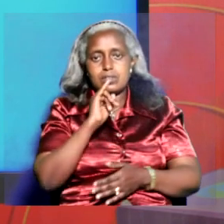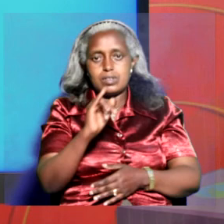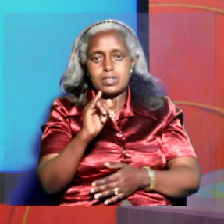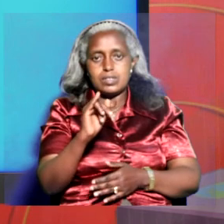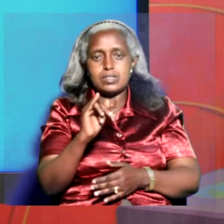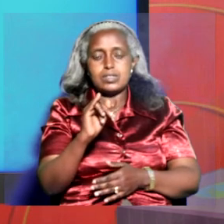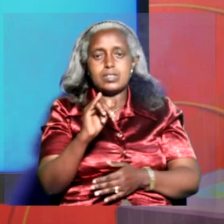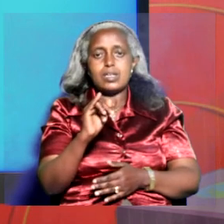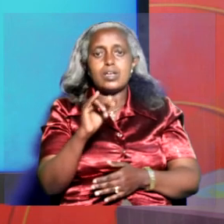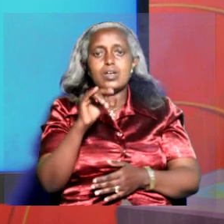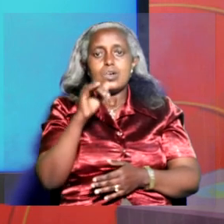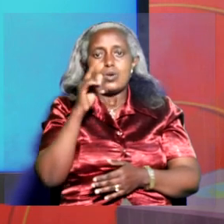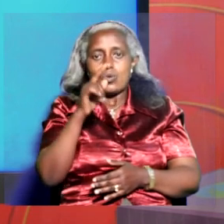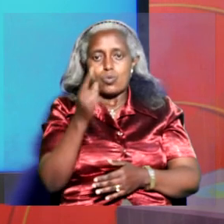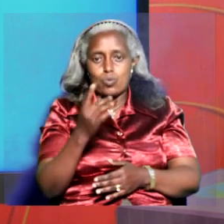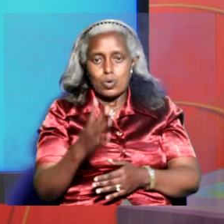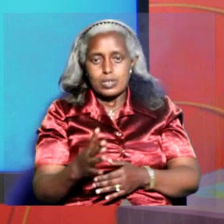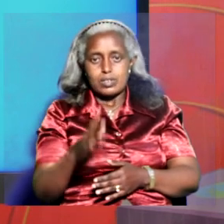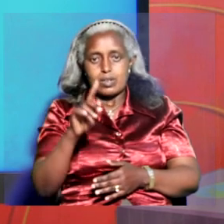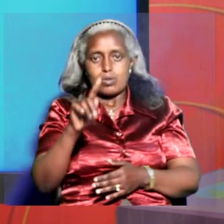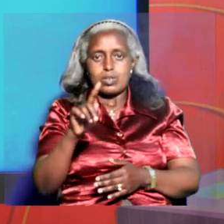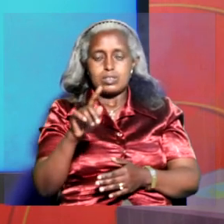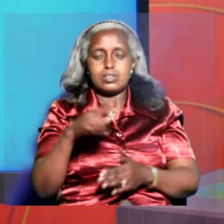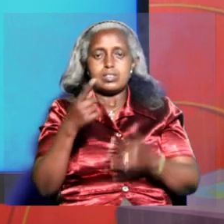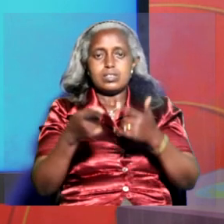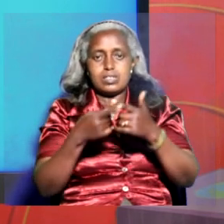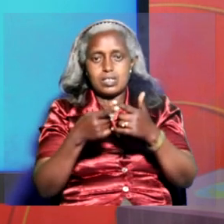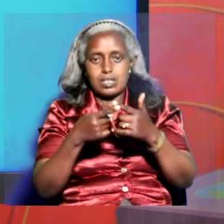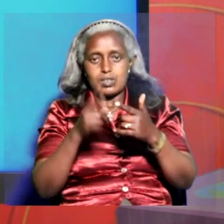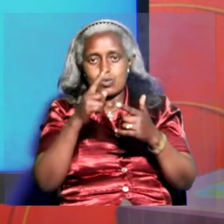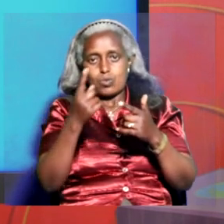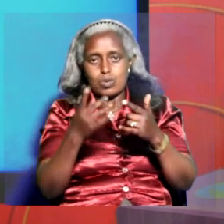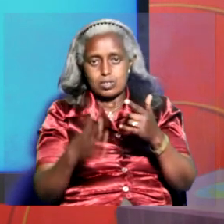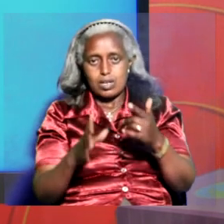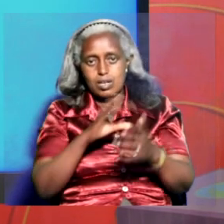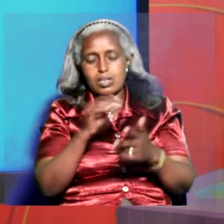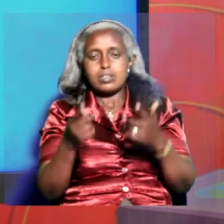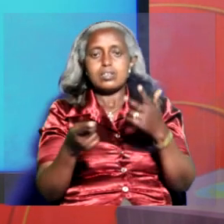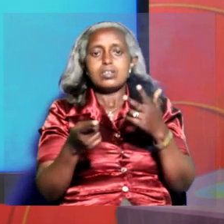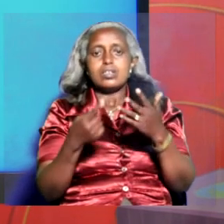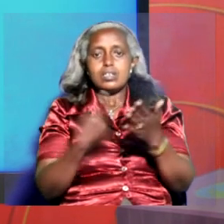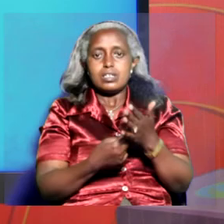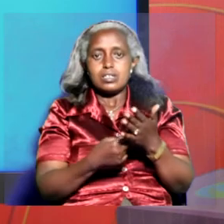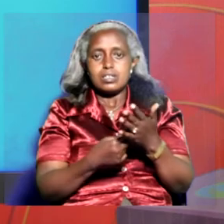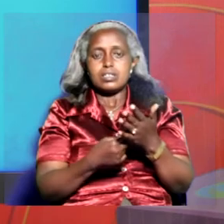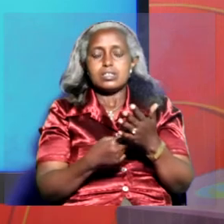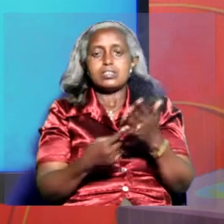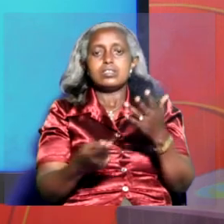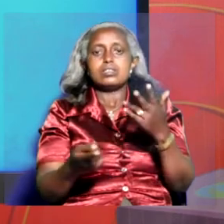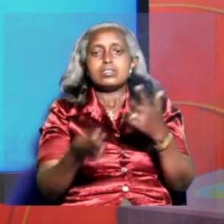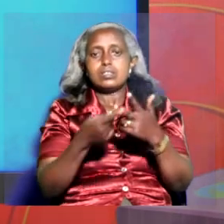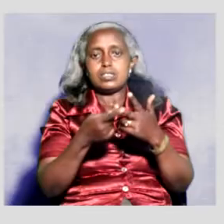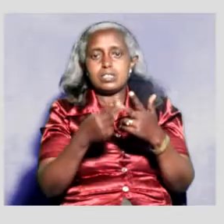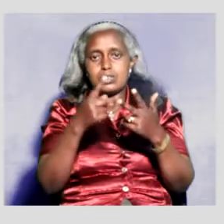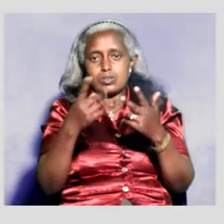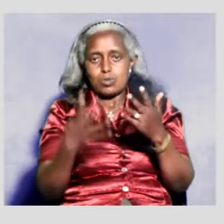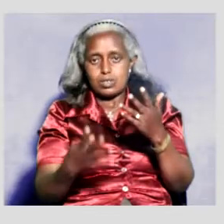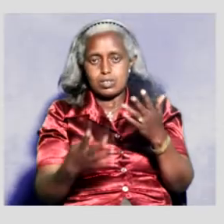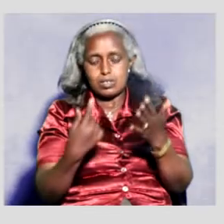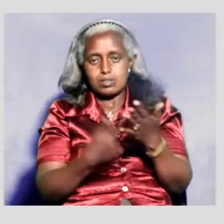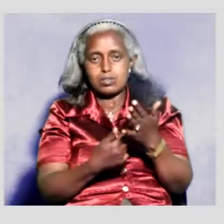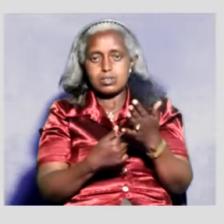it's quartile 1, this is second quartile, and here we have third quartile.